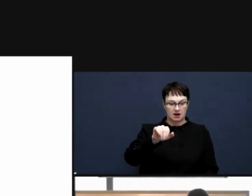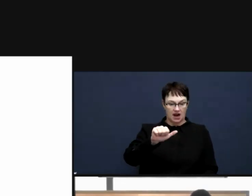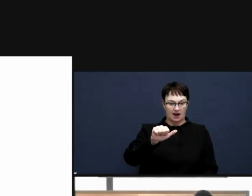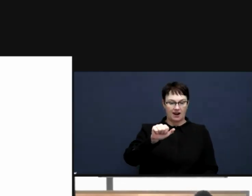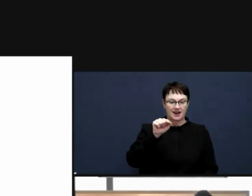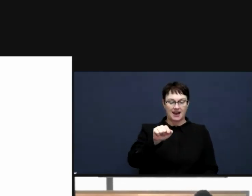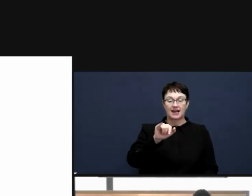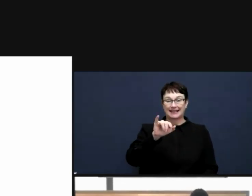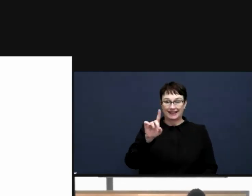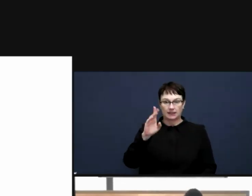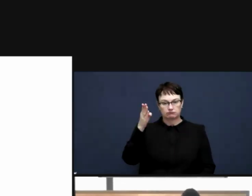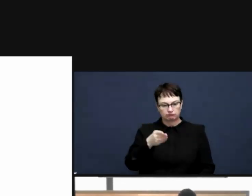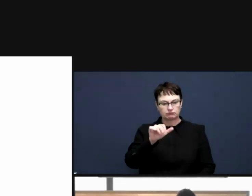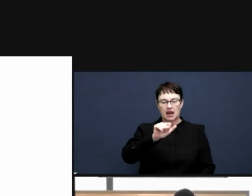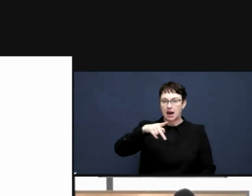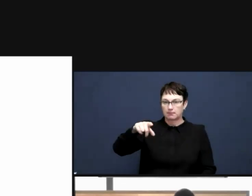Mobile apps.